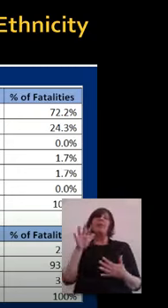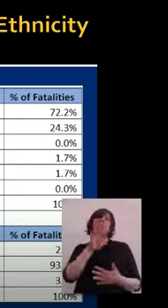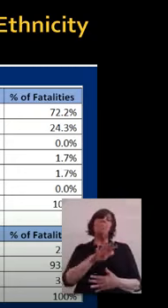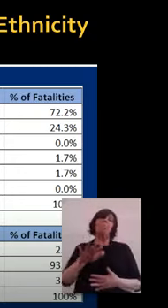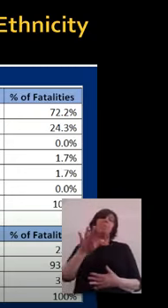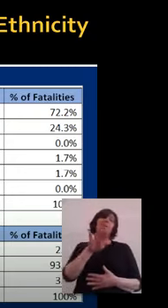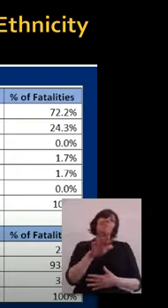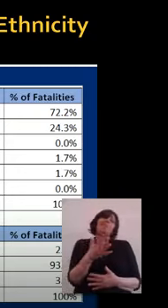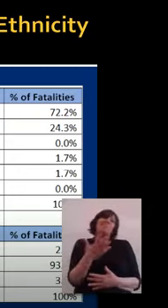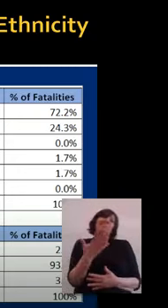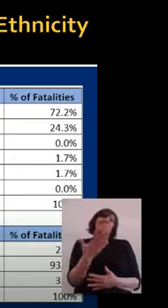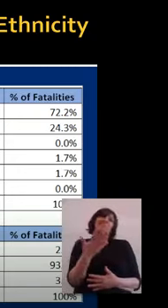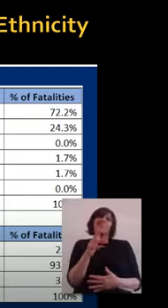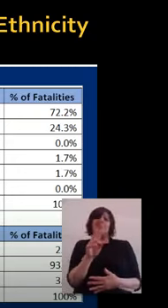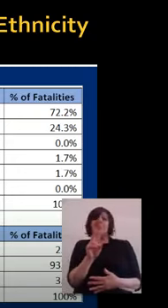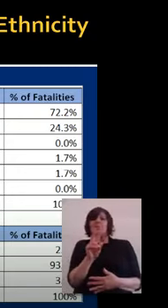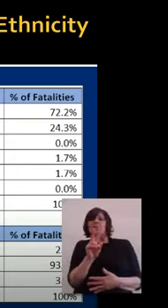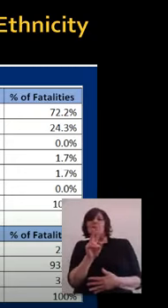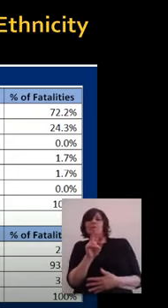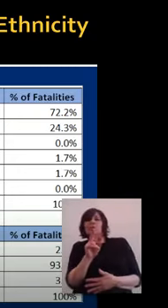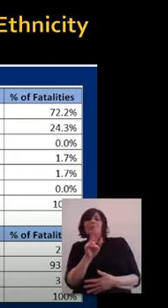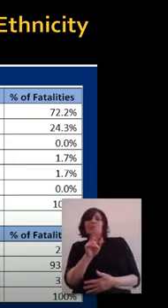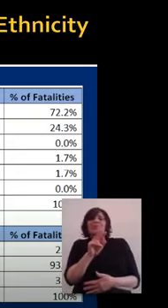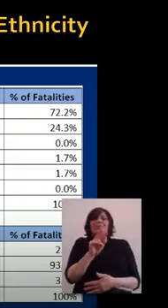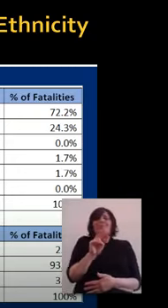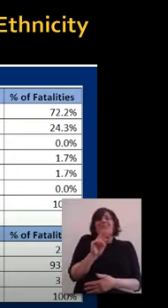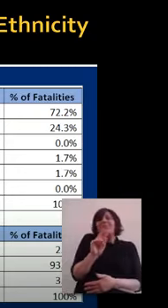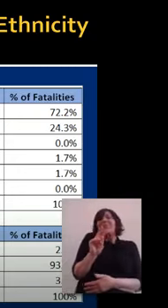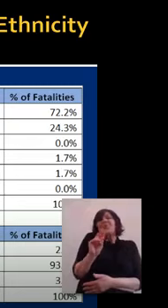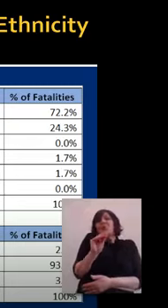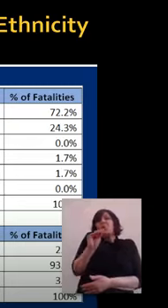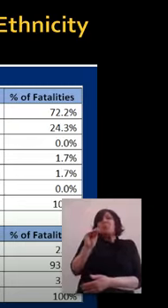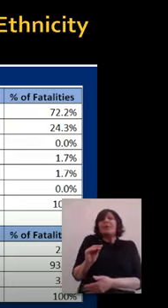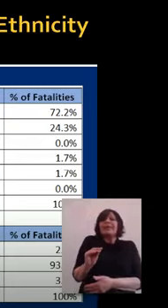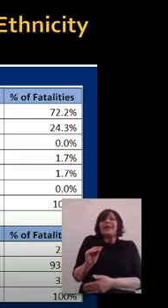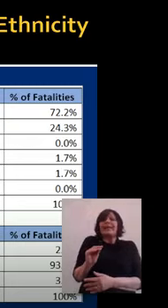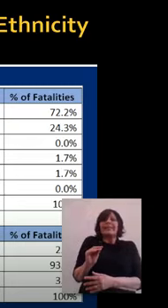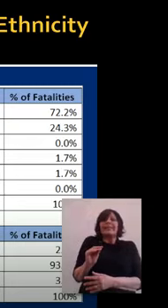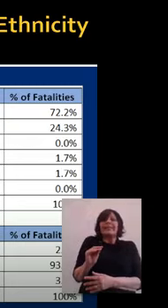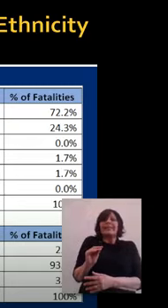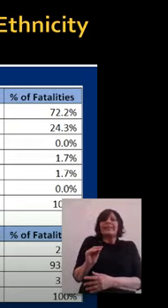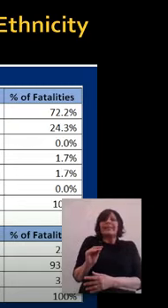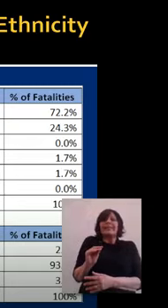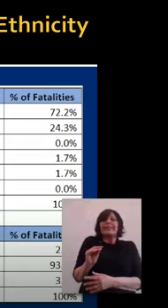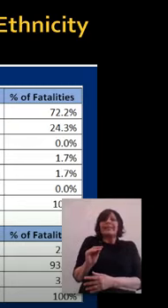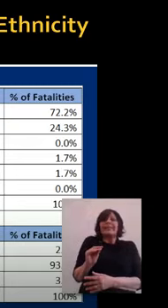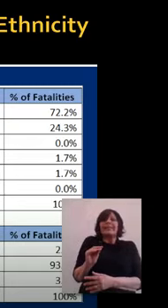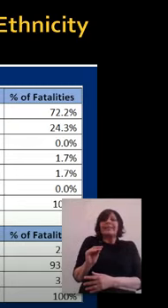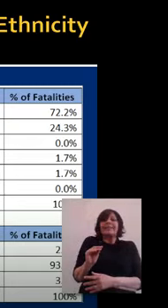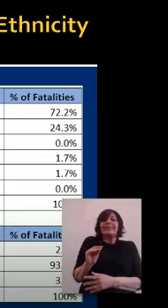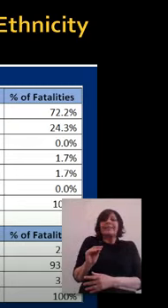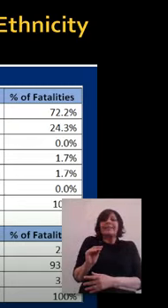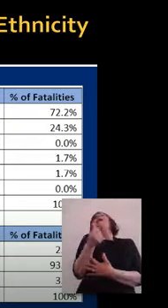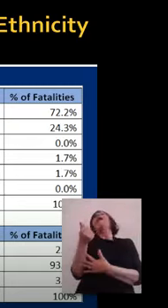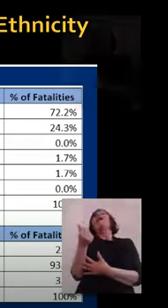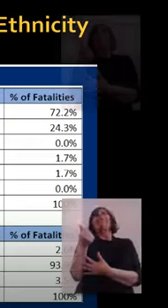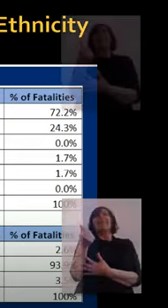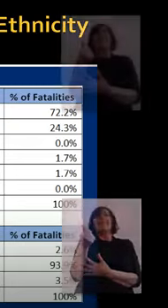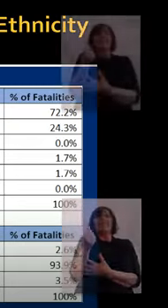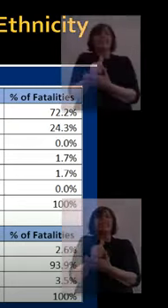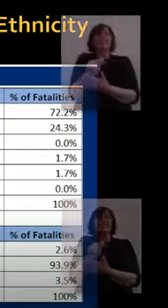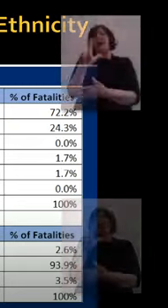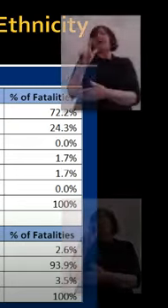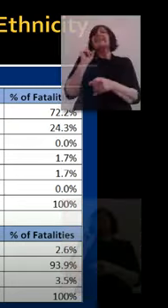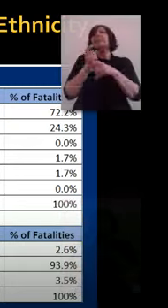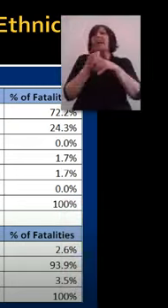about 2 to 3% are designated, identified as Hispanic Latino. So and then here,